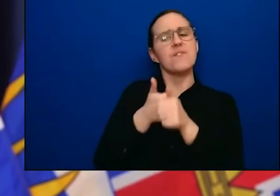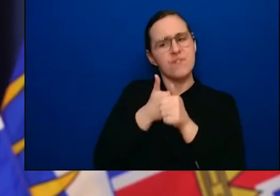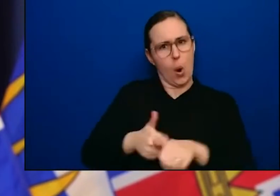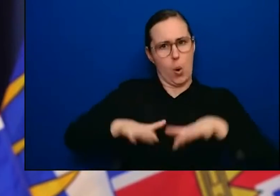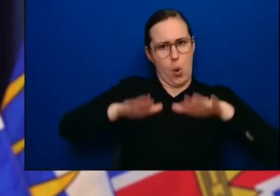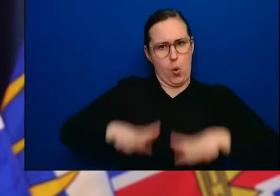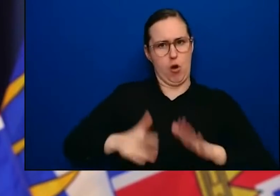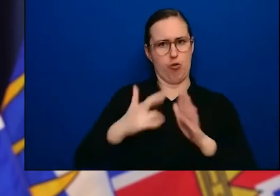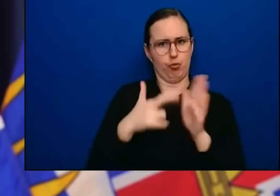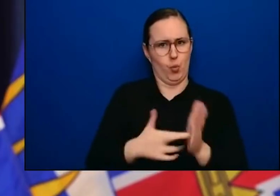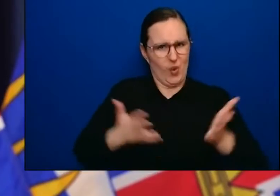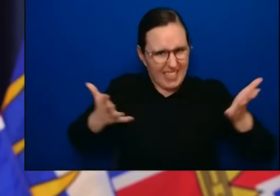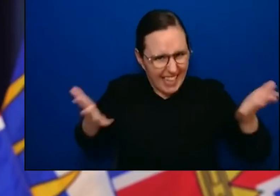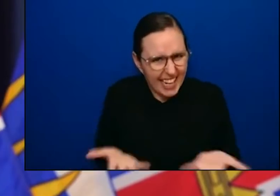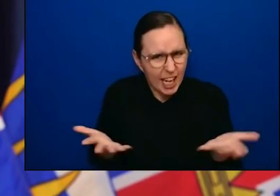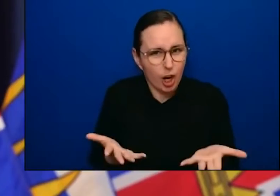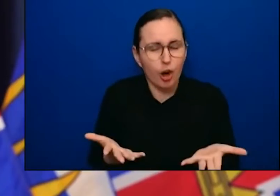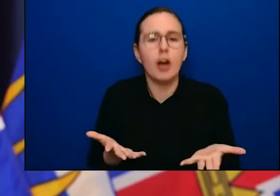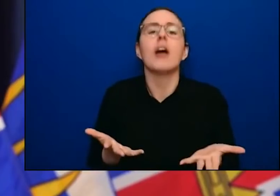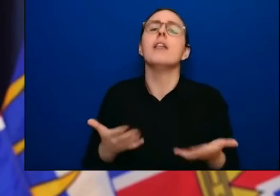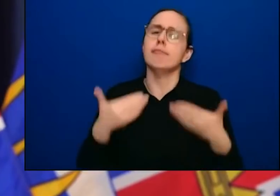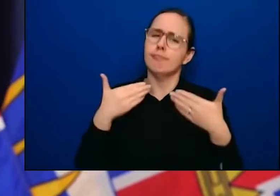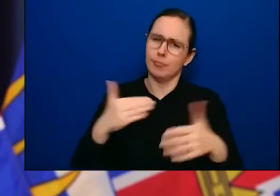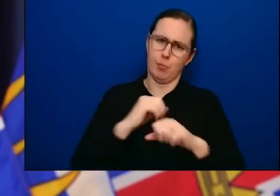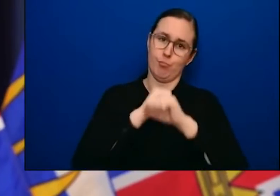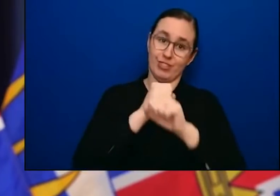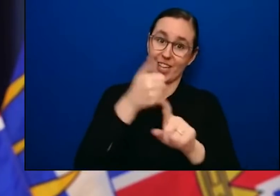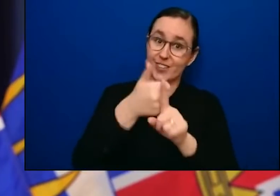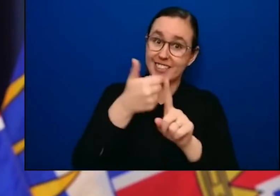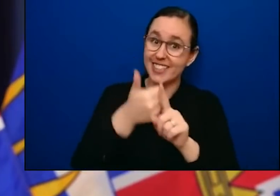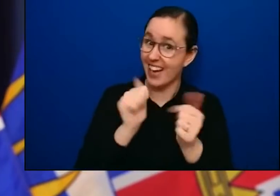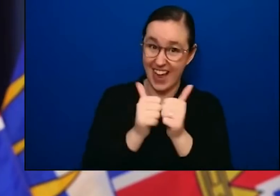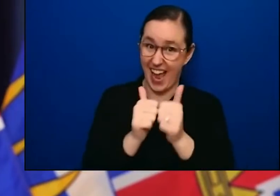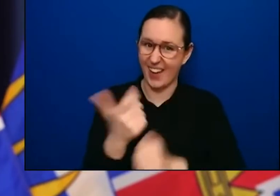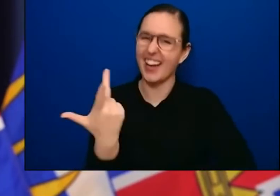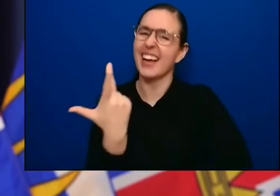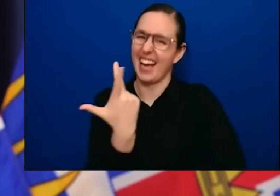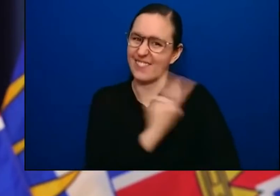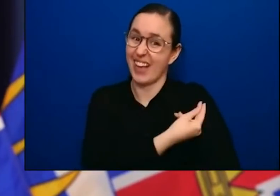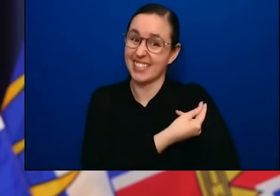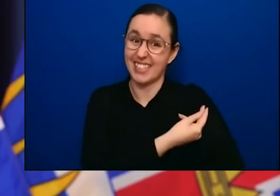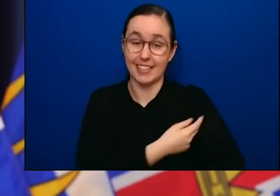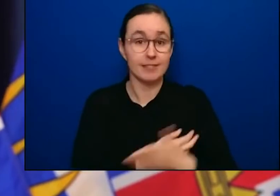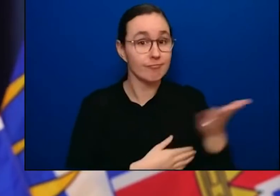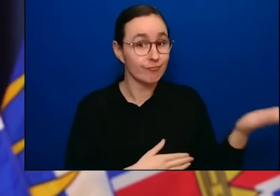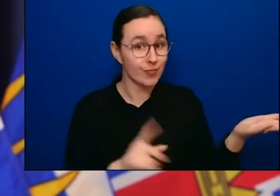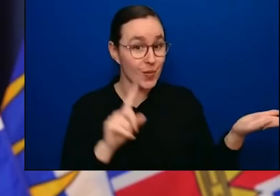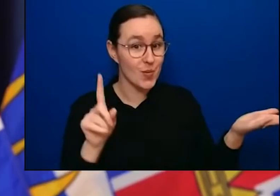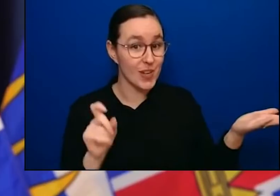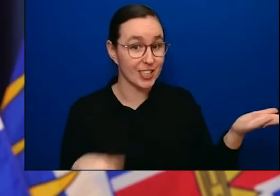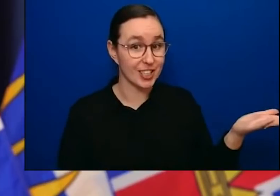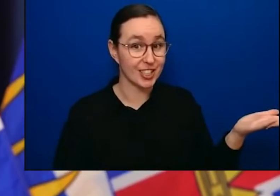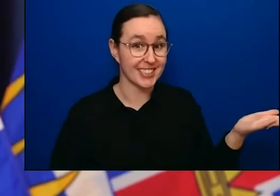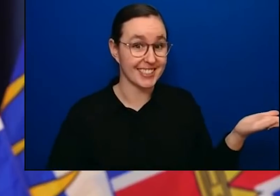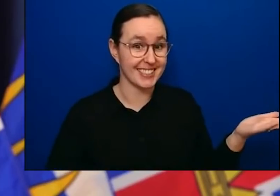through vaccination. Next question goes to Cole Skizler, Black Press.